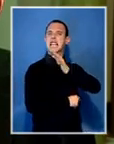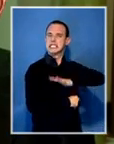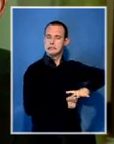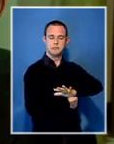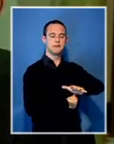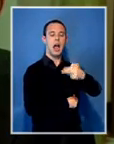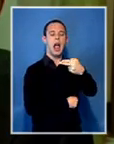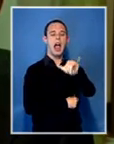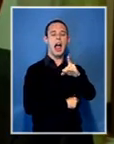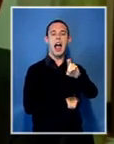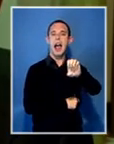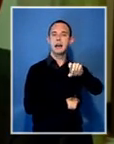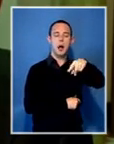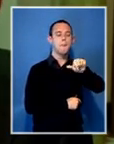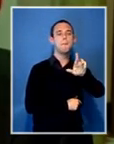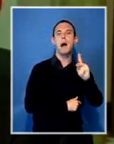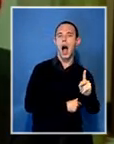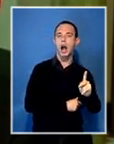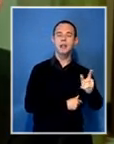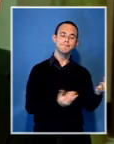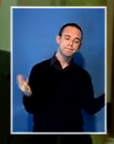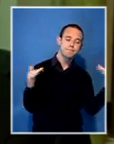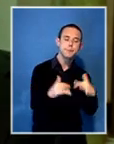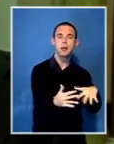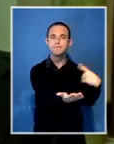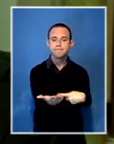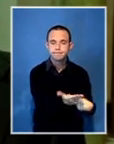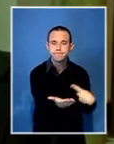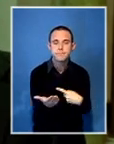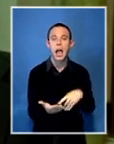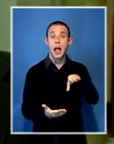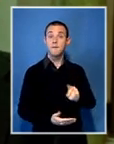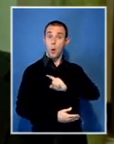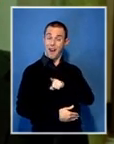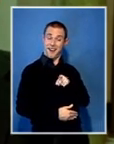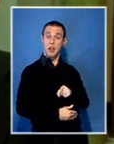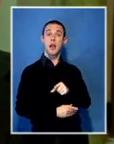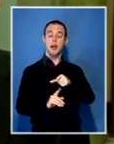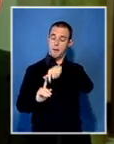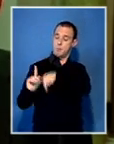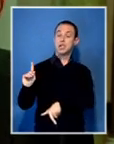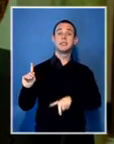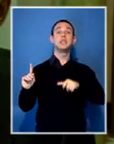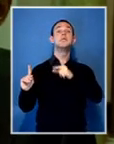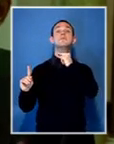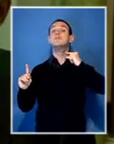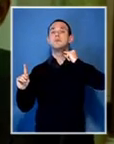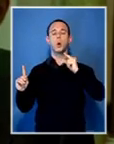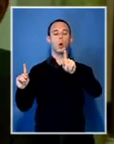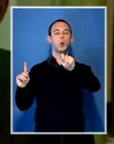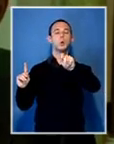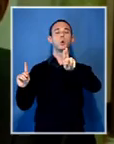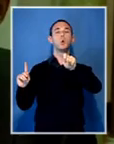Hyde Park where Archbishop Tutu spoke, calling for the release of Nelson Mandela and all political prisoners, and we